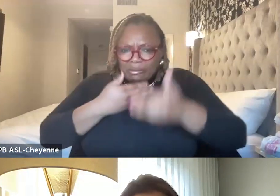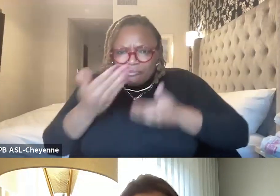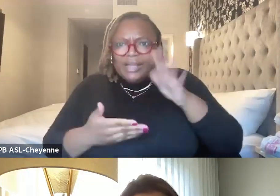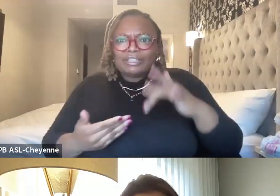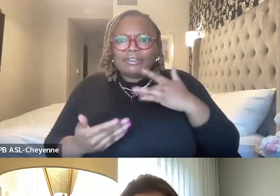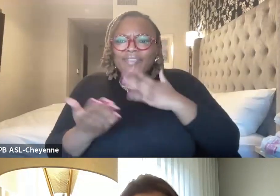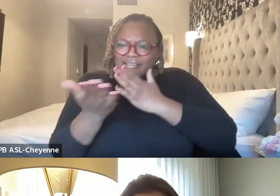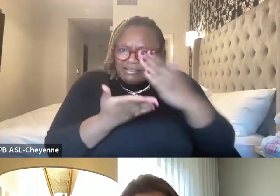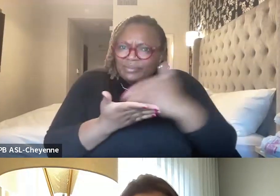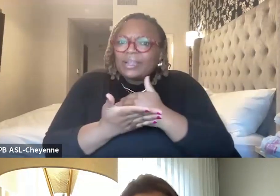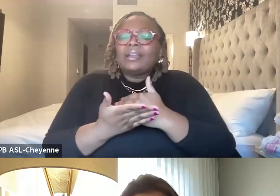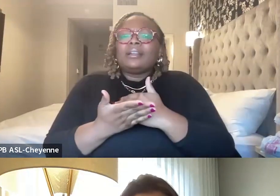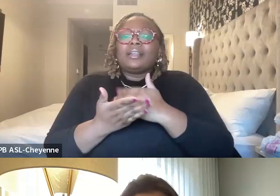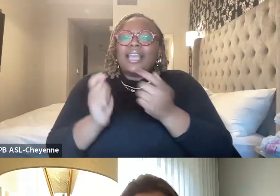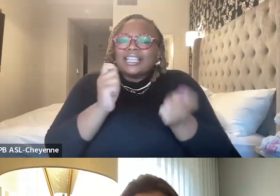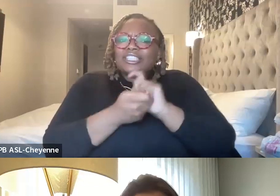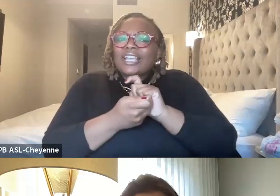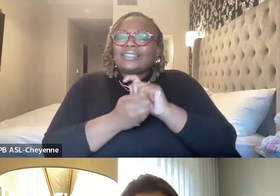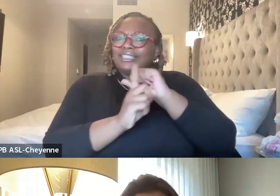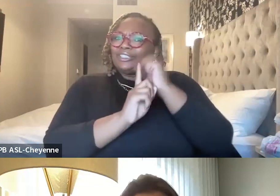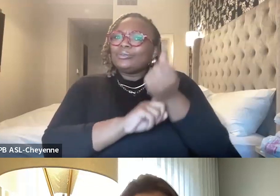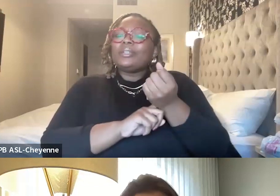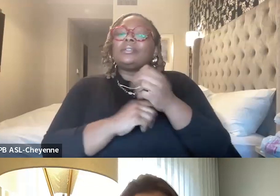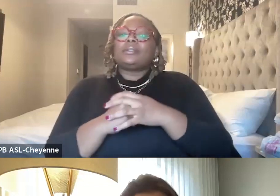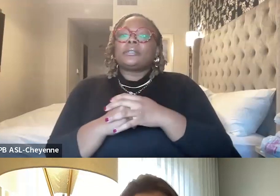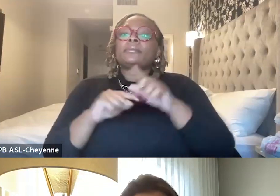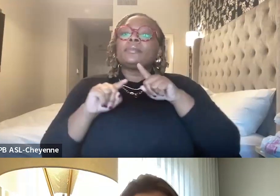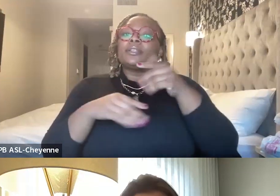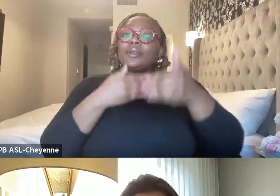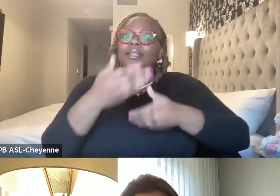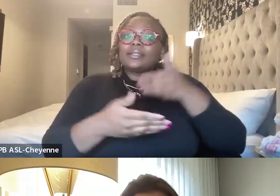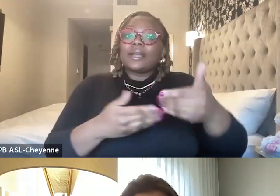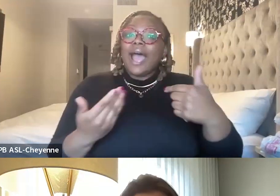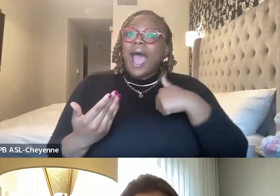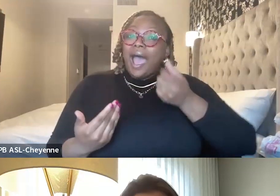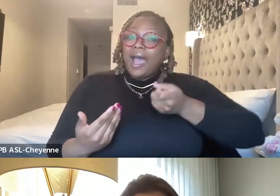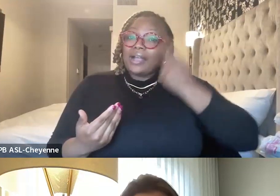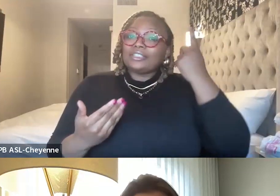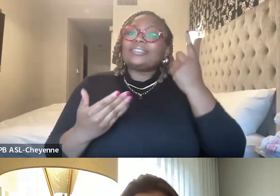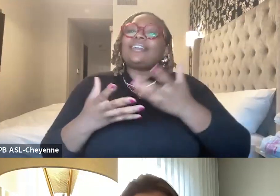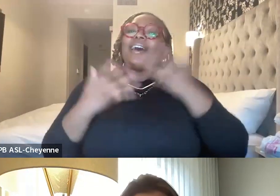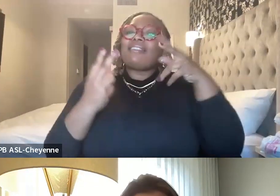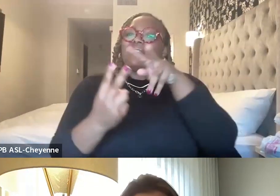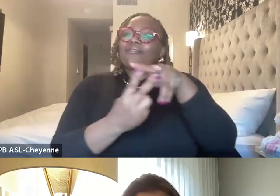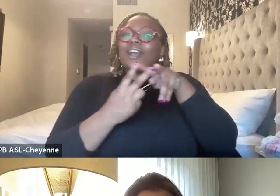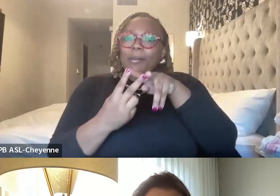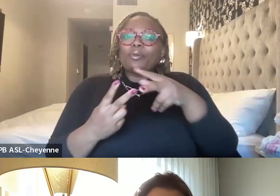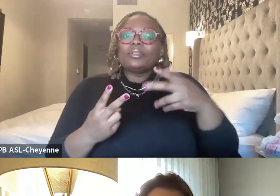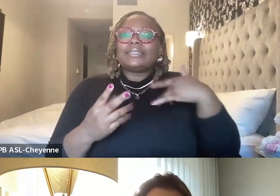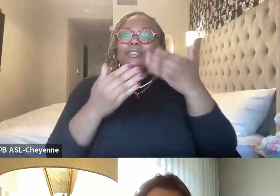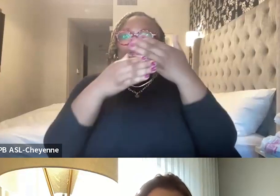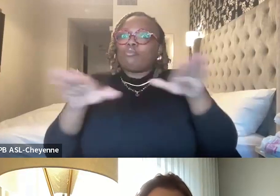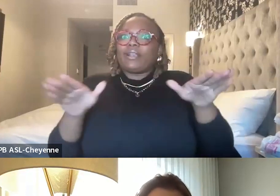and transform that? During this process, like I understood that a lot of couples they broke